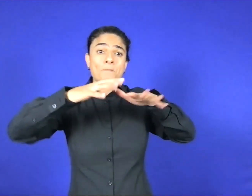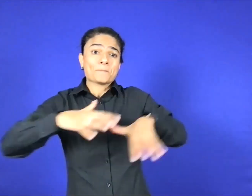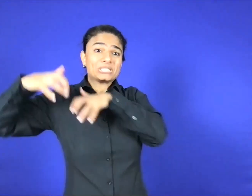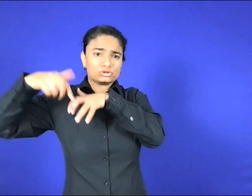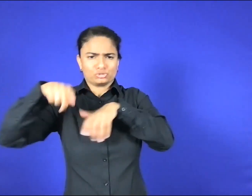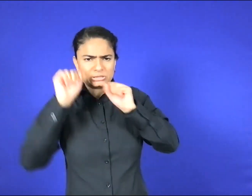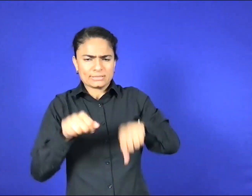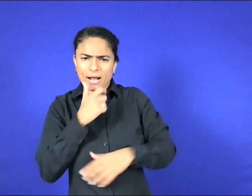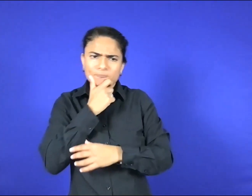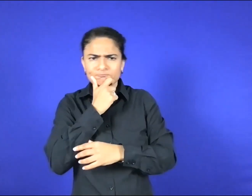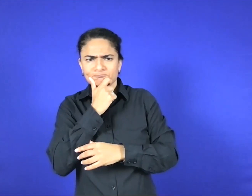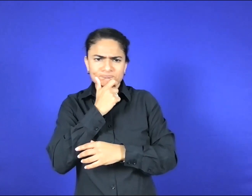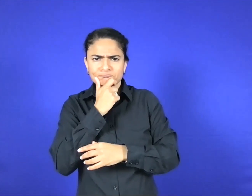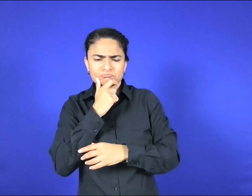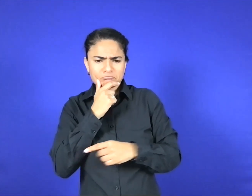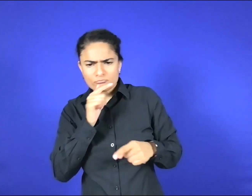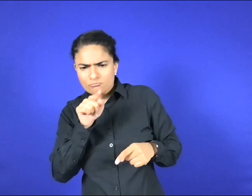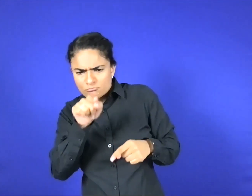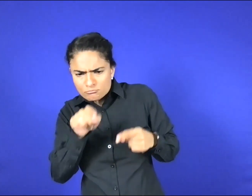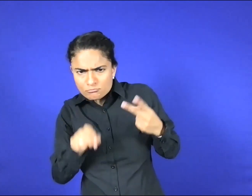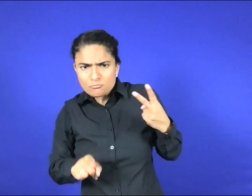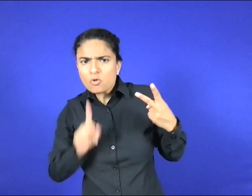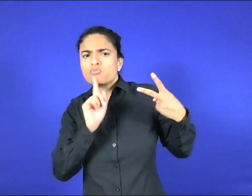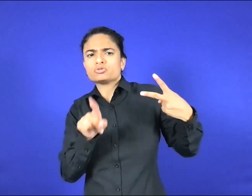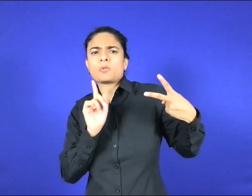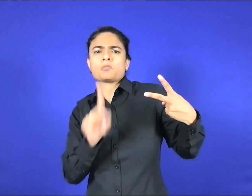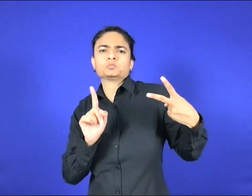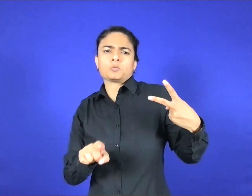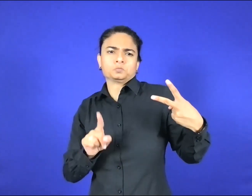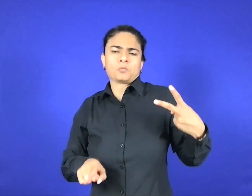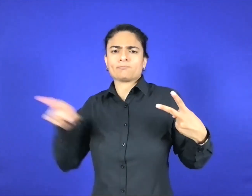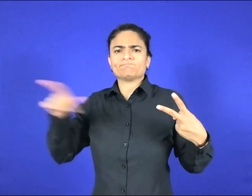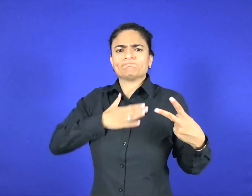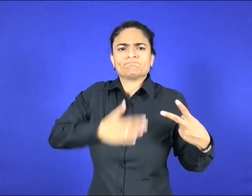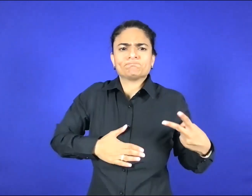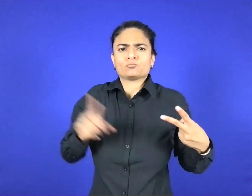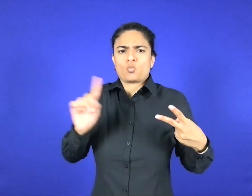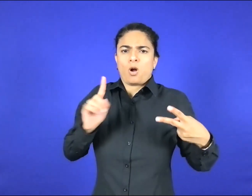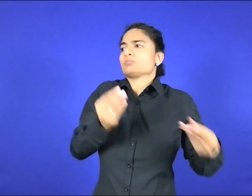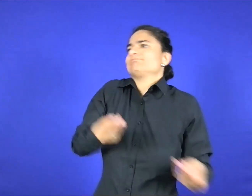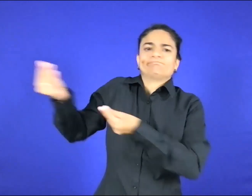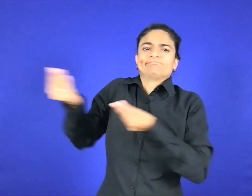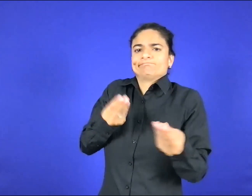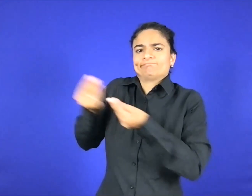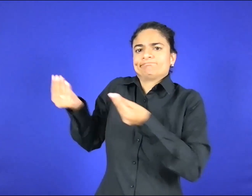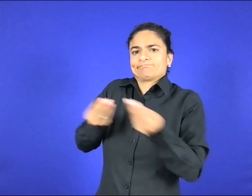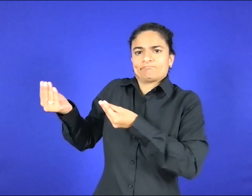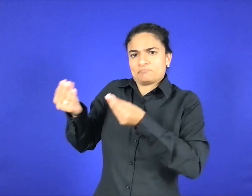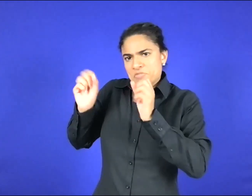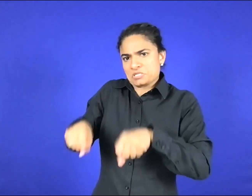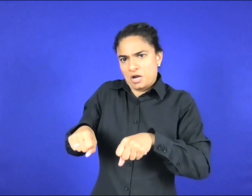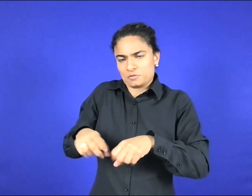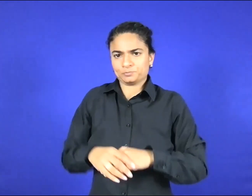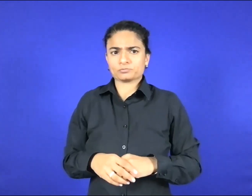of assistive device. And the social protection, which is provided by